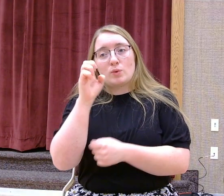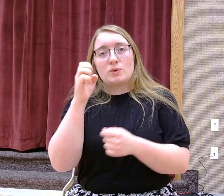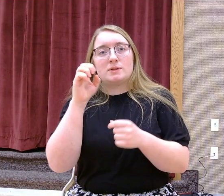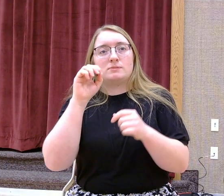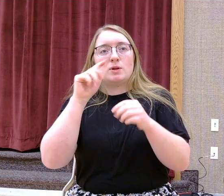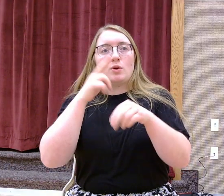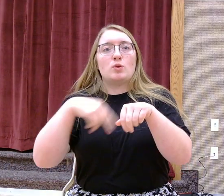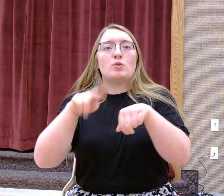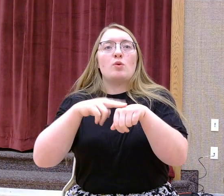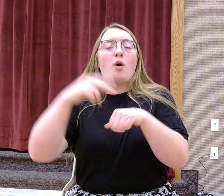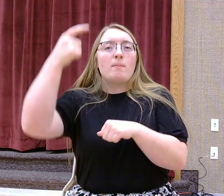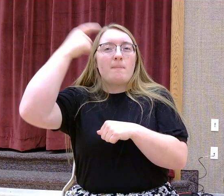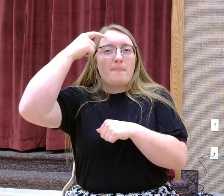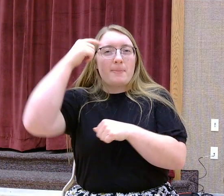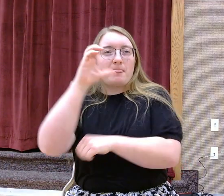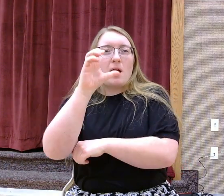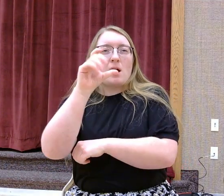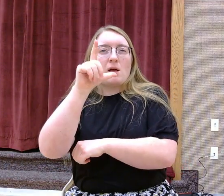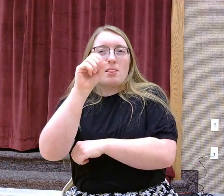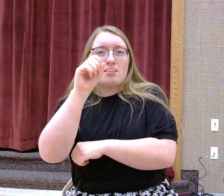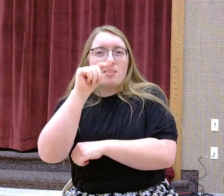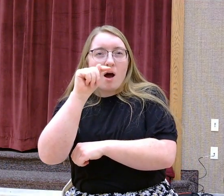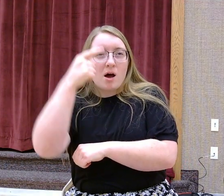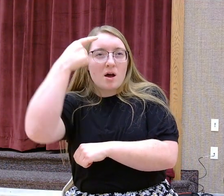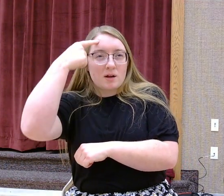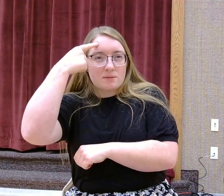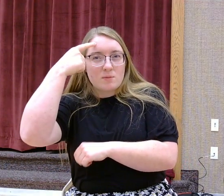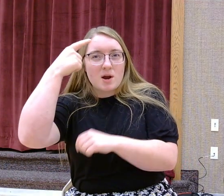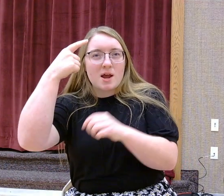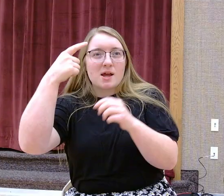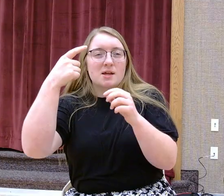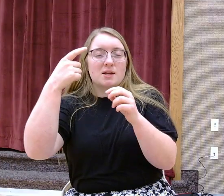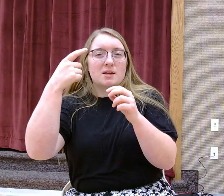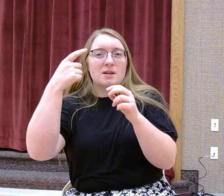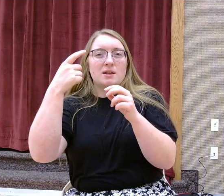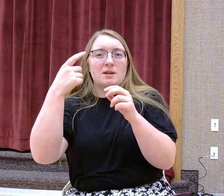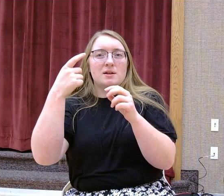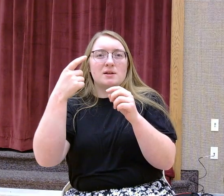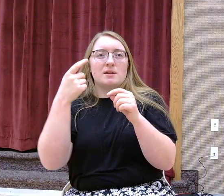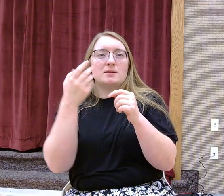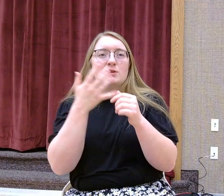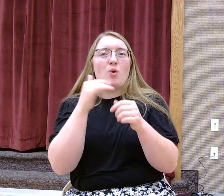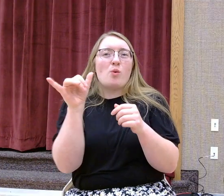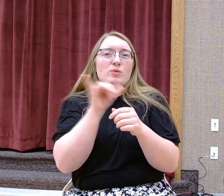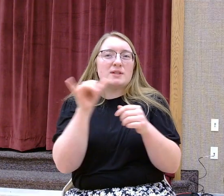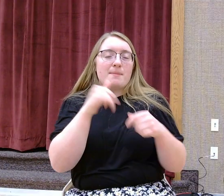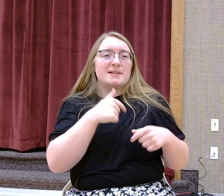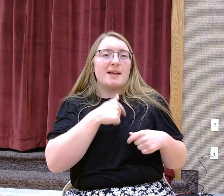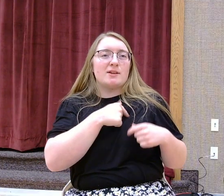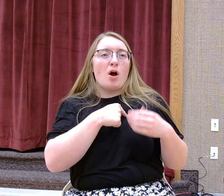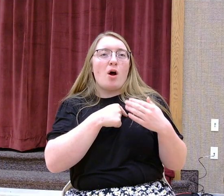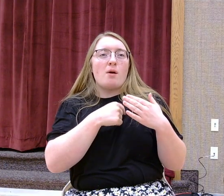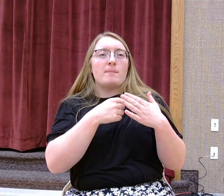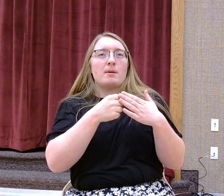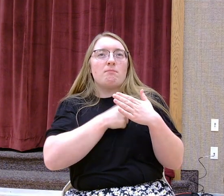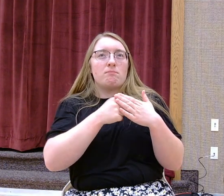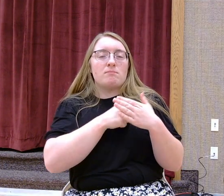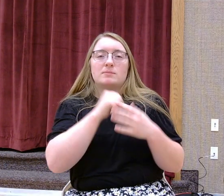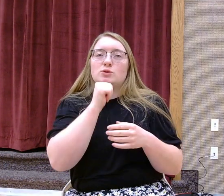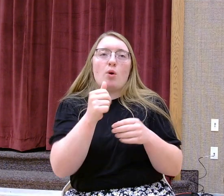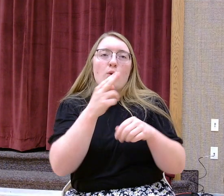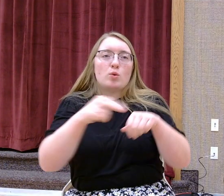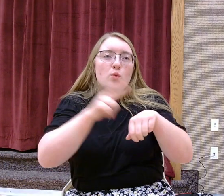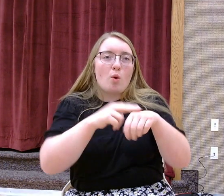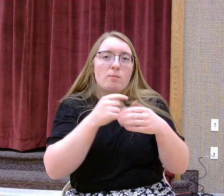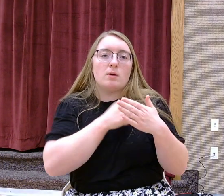that happens. So most of the time it's from what's called like an irregular heartbeat. Okay, you can get what's called atrial fibrillation,